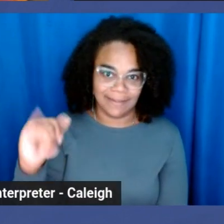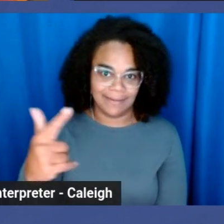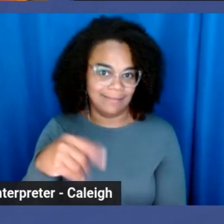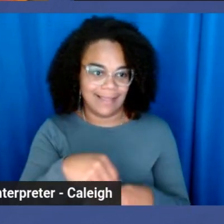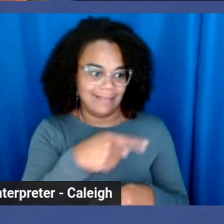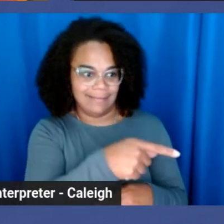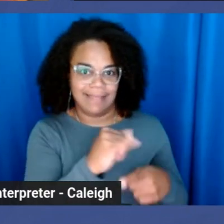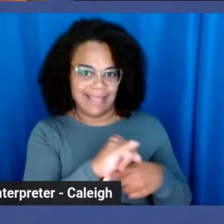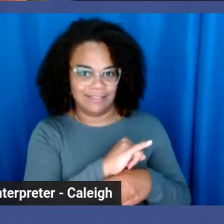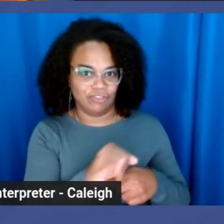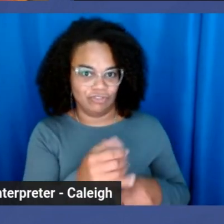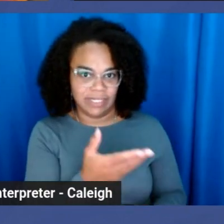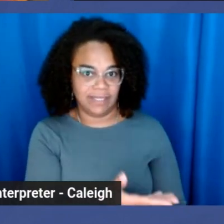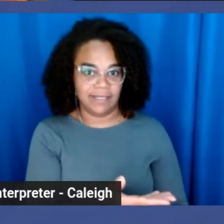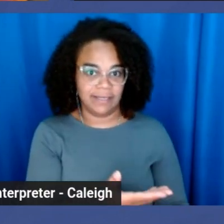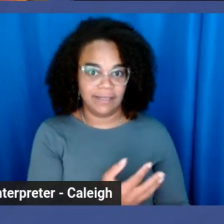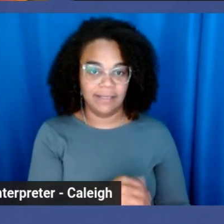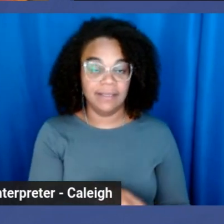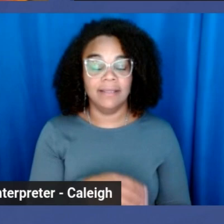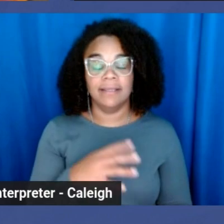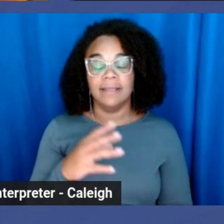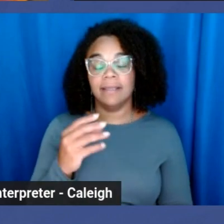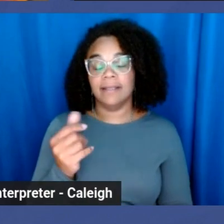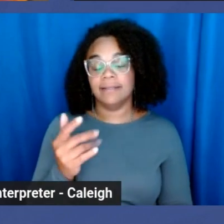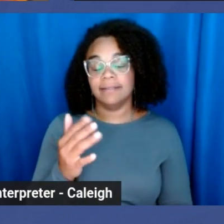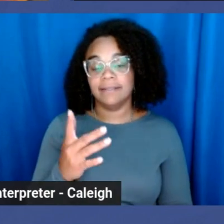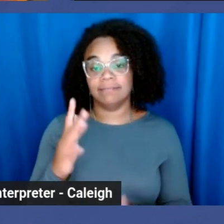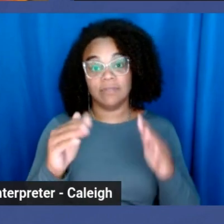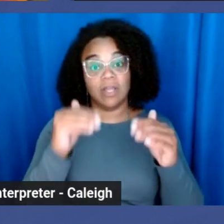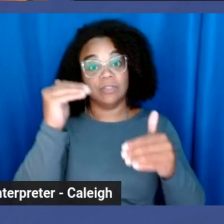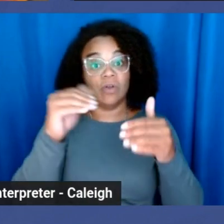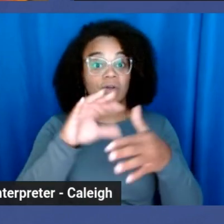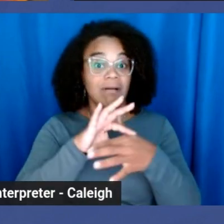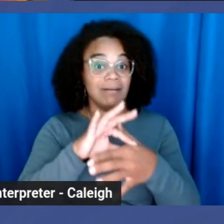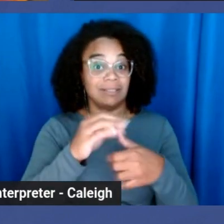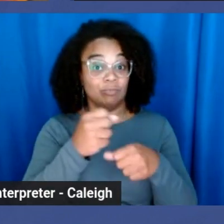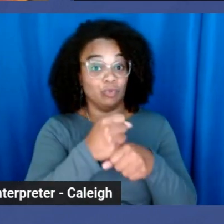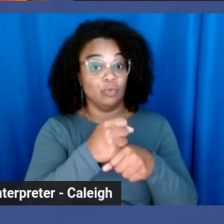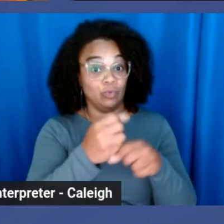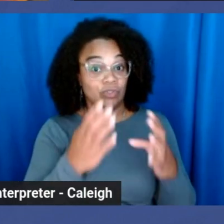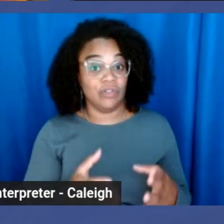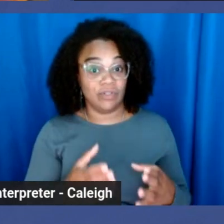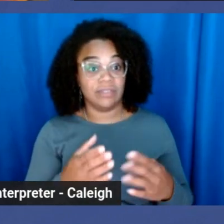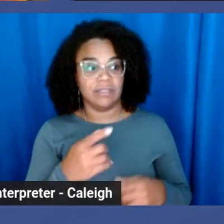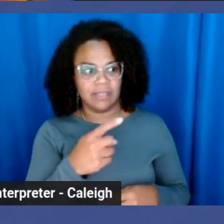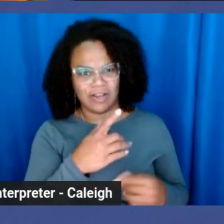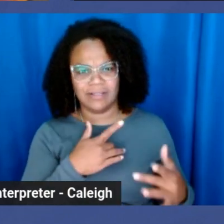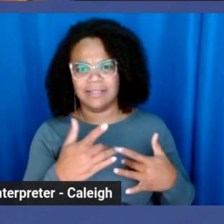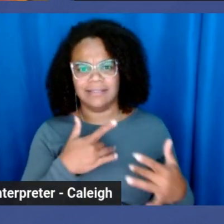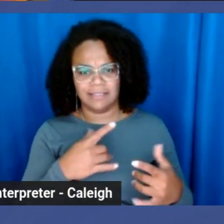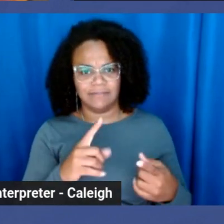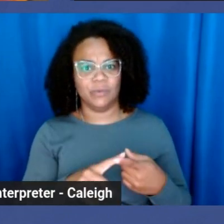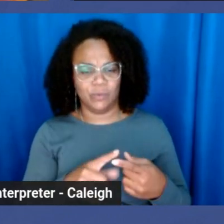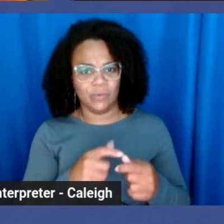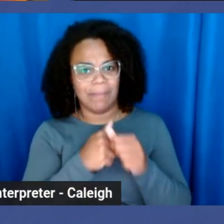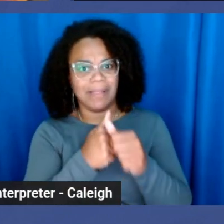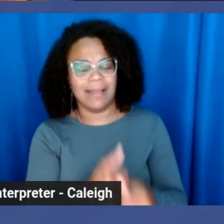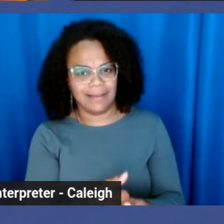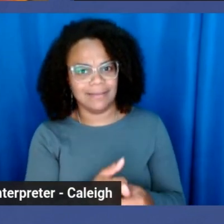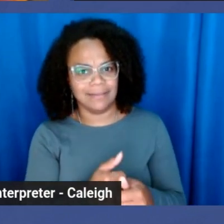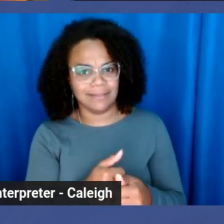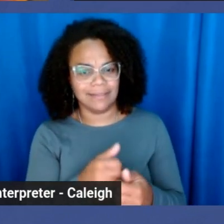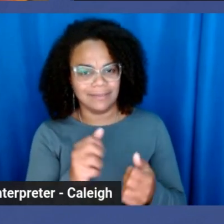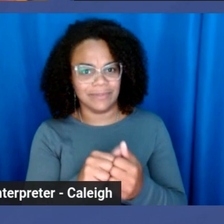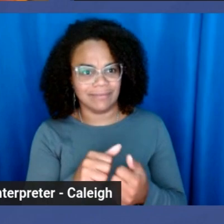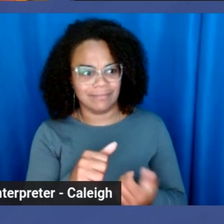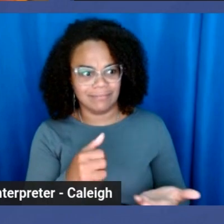industry. And the adult content producers are highly sensitive to compliance with both sex